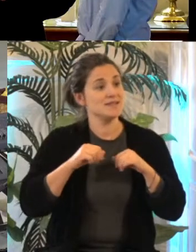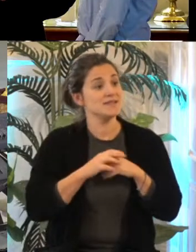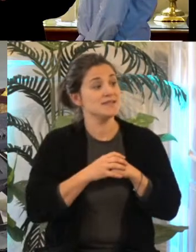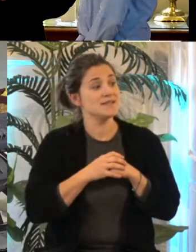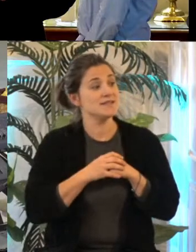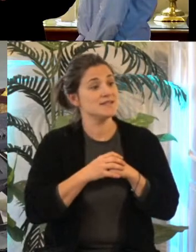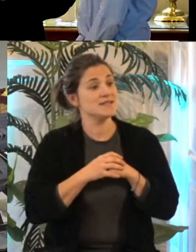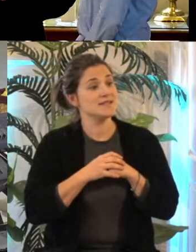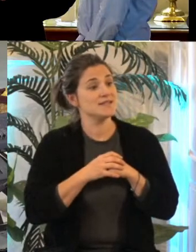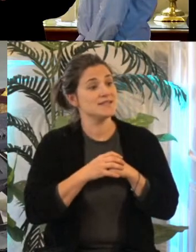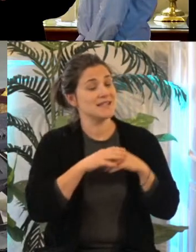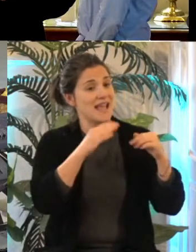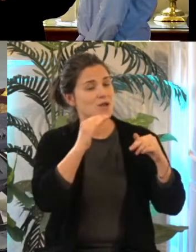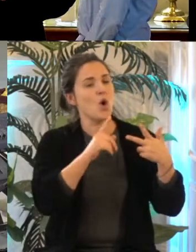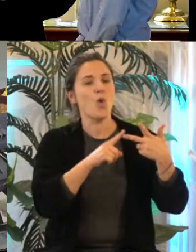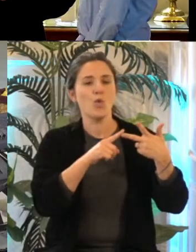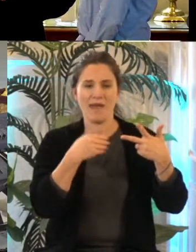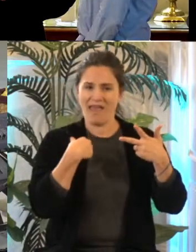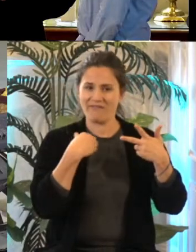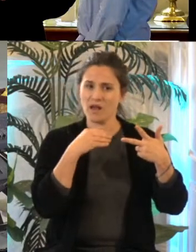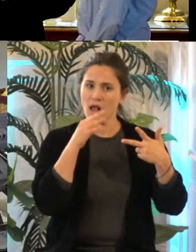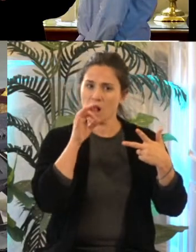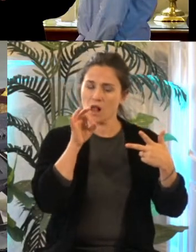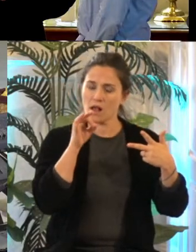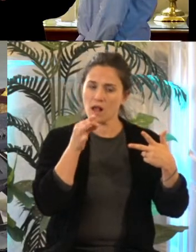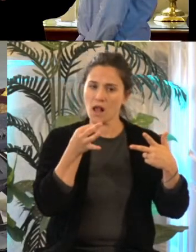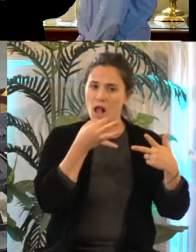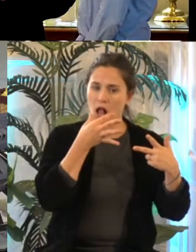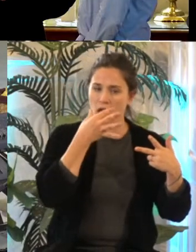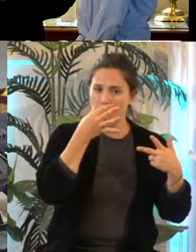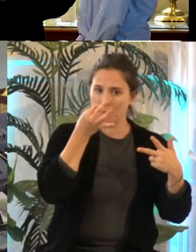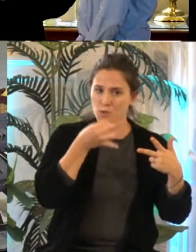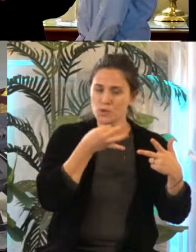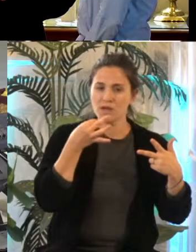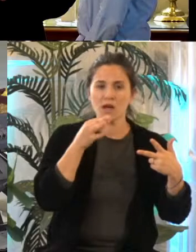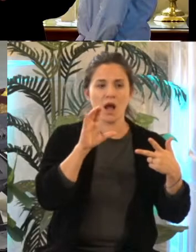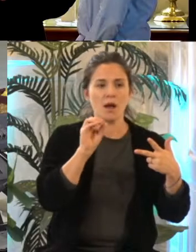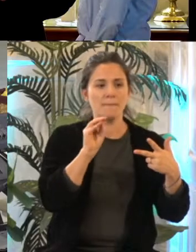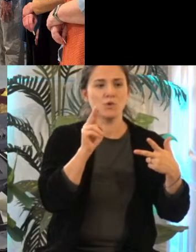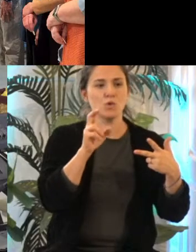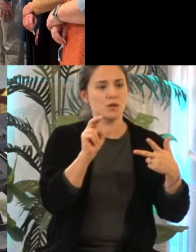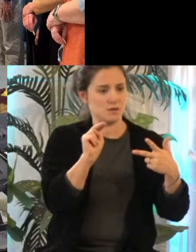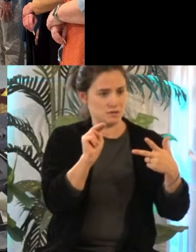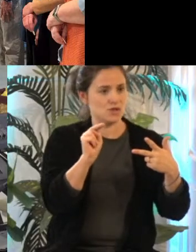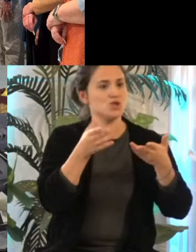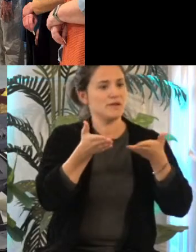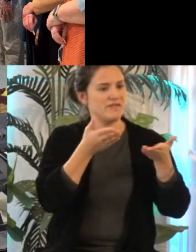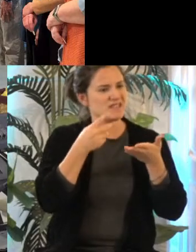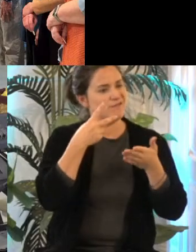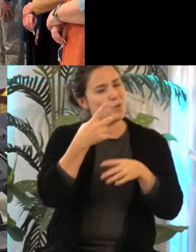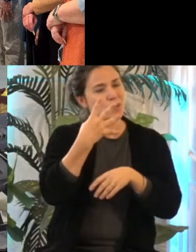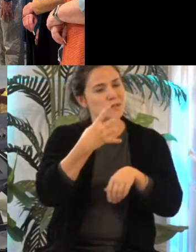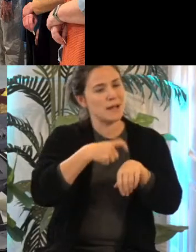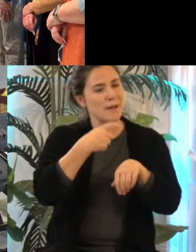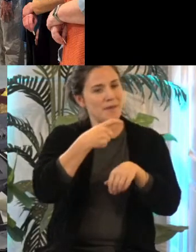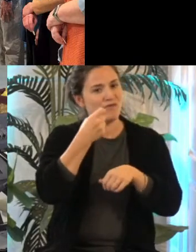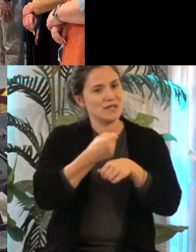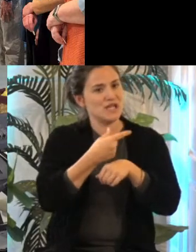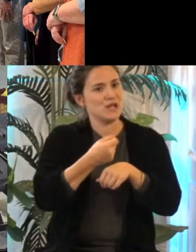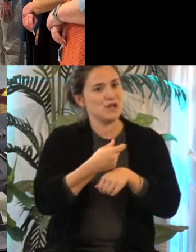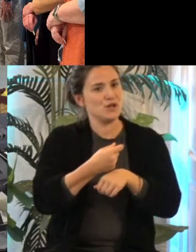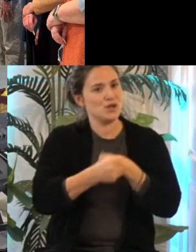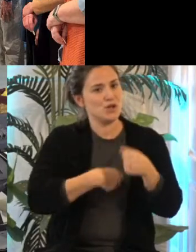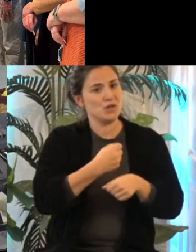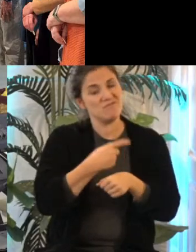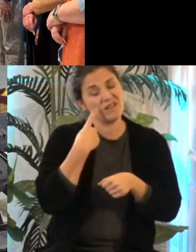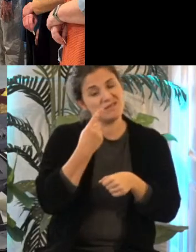the next? We do a communion service 4 times a year for folks who want to be a part of that. That's a very meaningful ritual for a